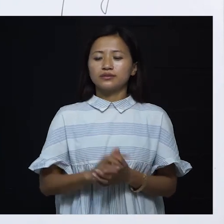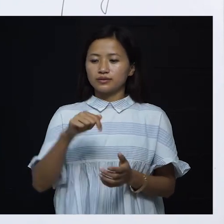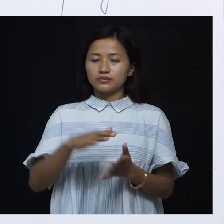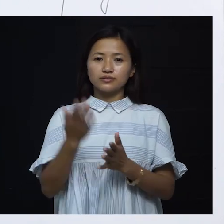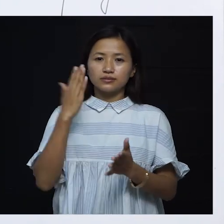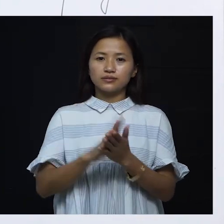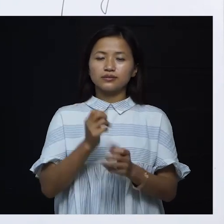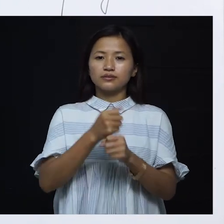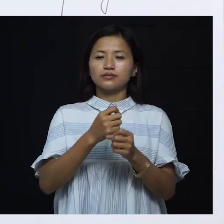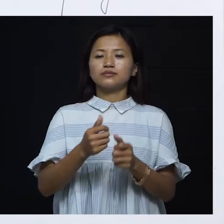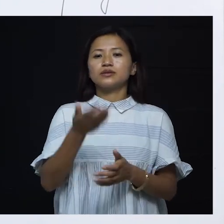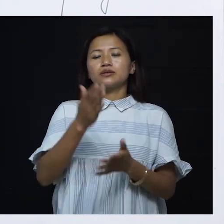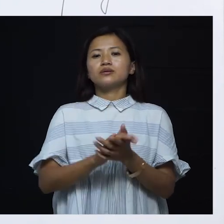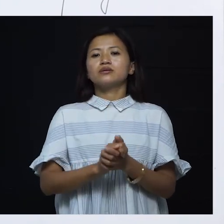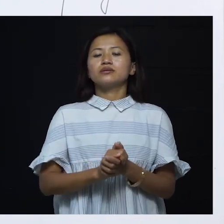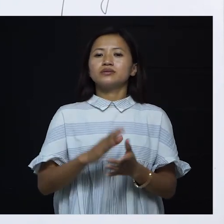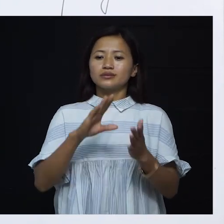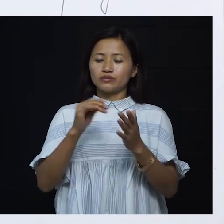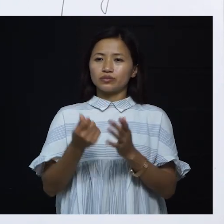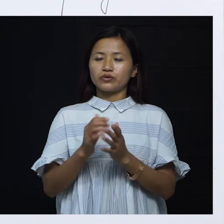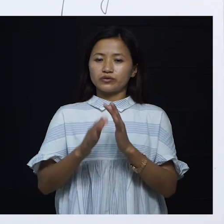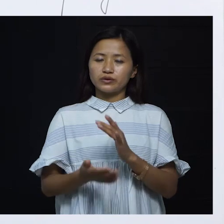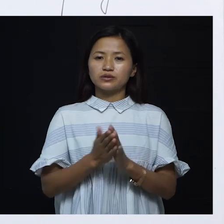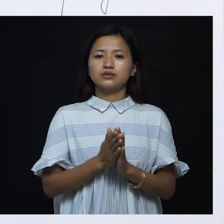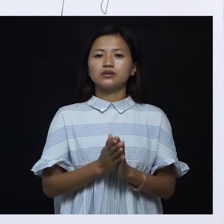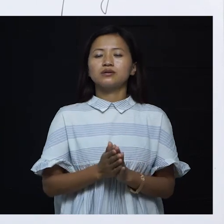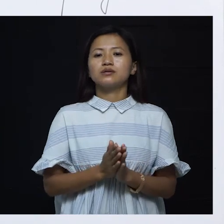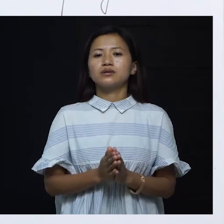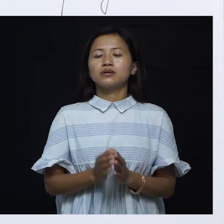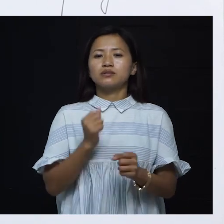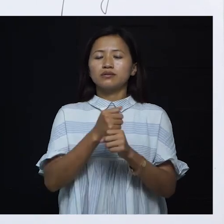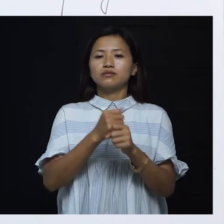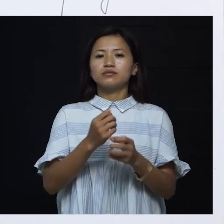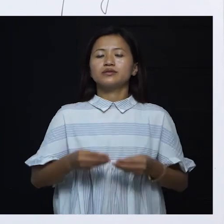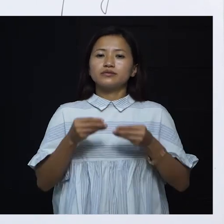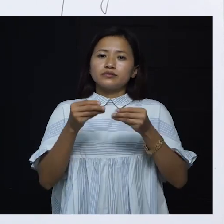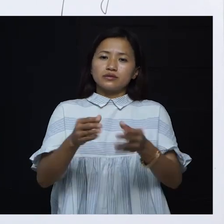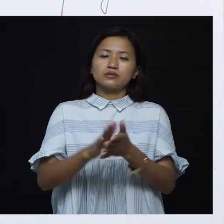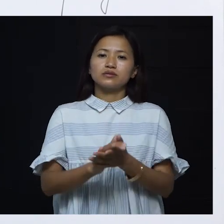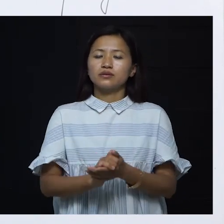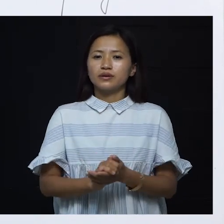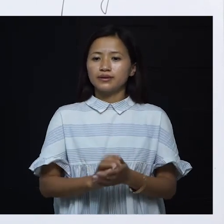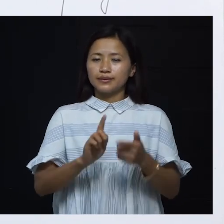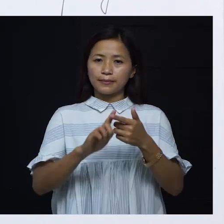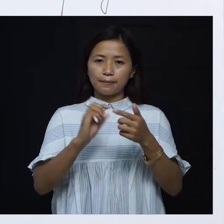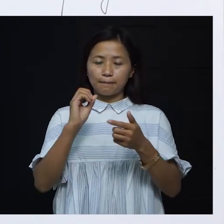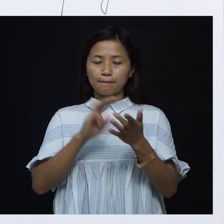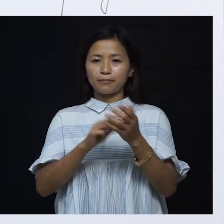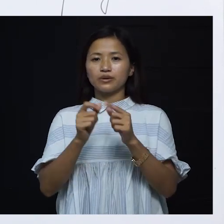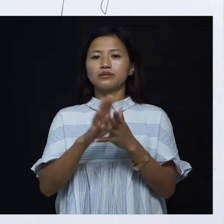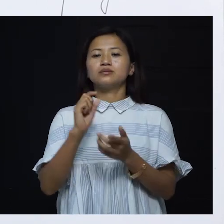certain government efforts to reduce the poverty, as well as the government efforts to give employment to